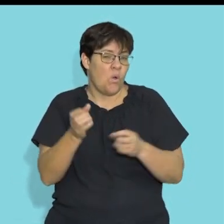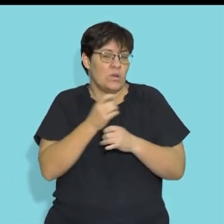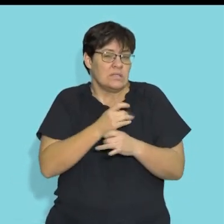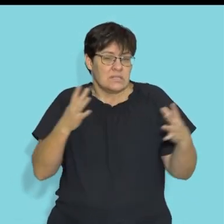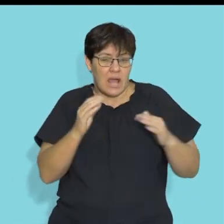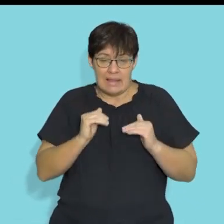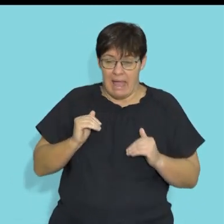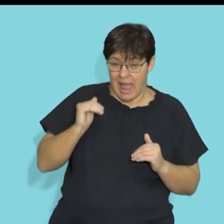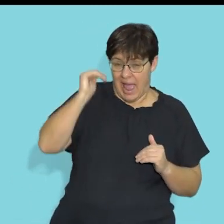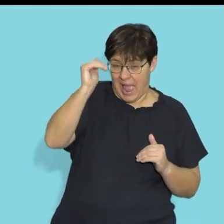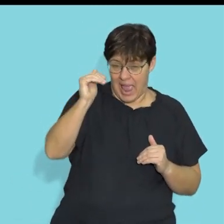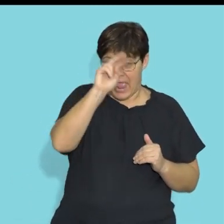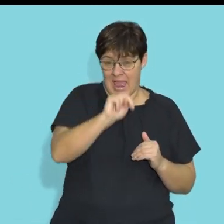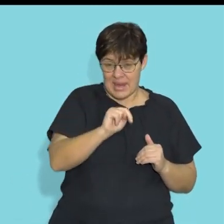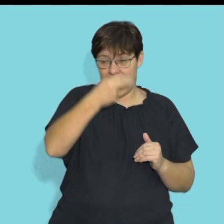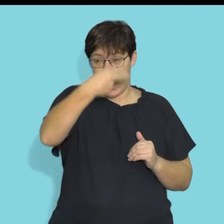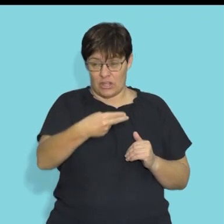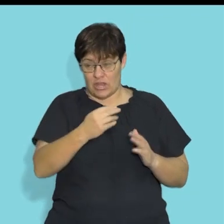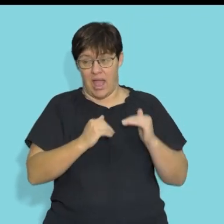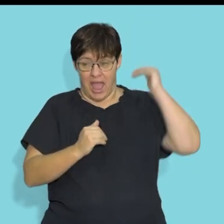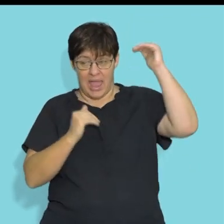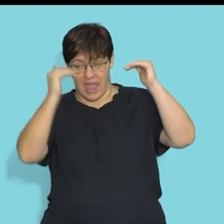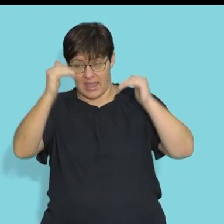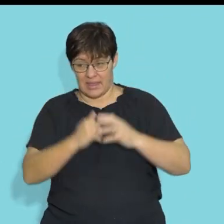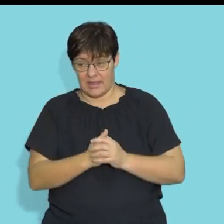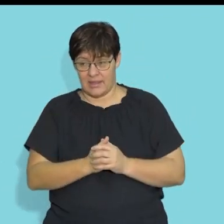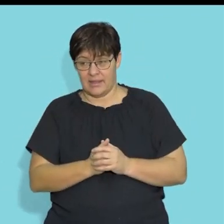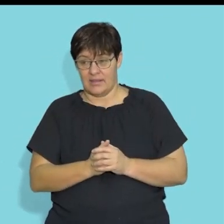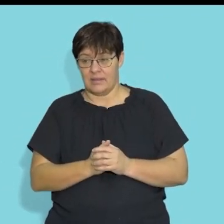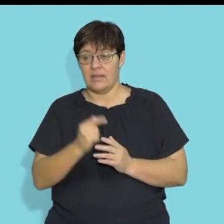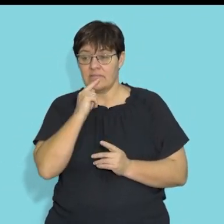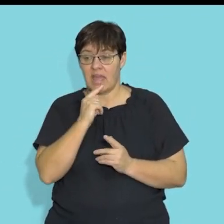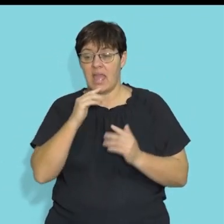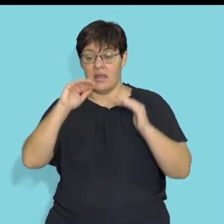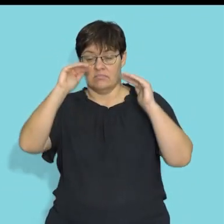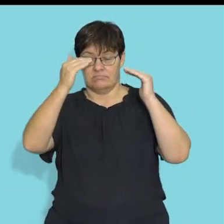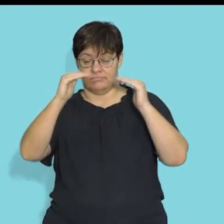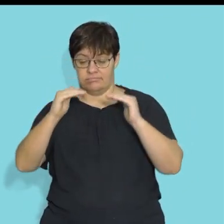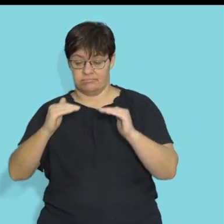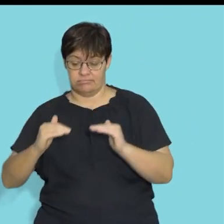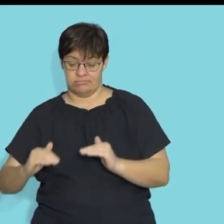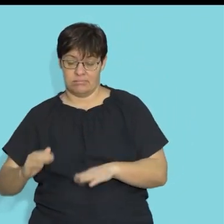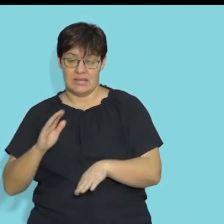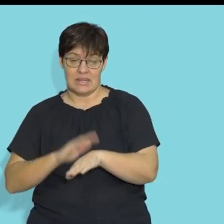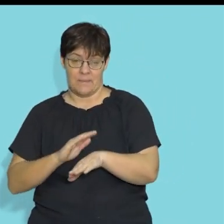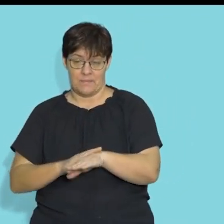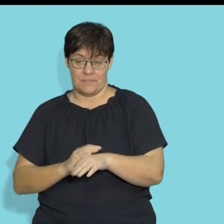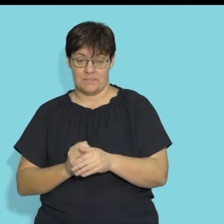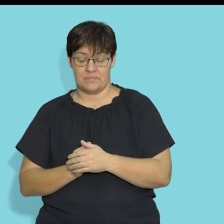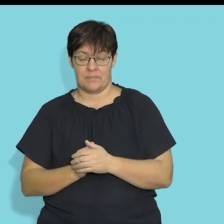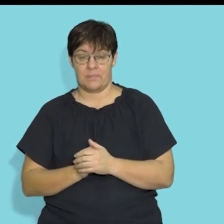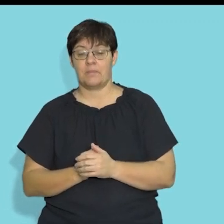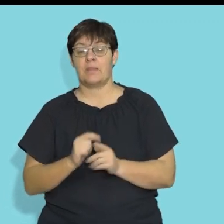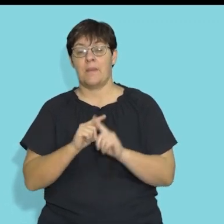high concentrations of nitrogen and hydrogen, and they will decrease over time in concentration, but